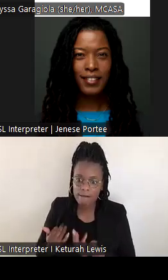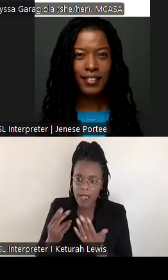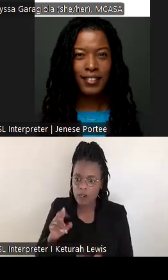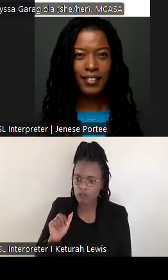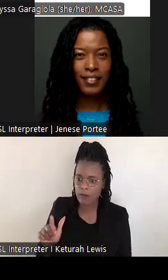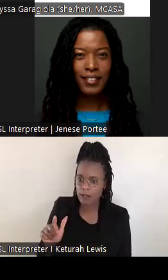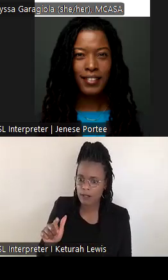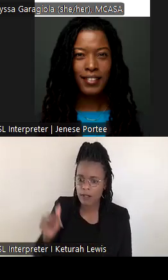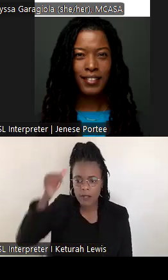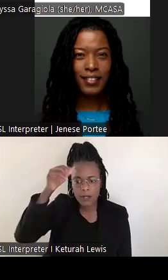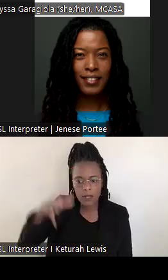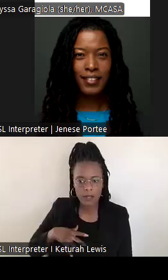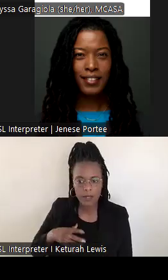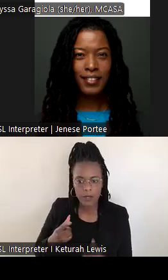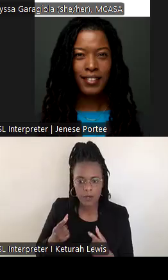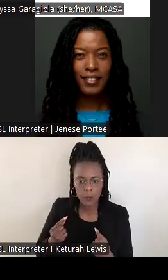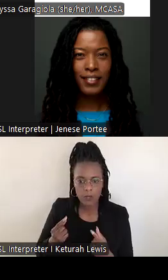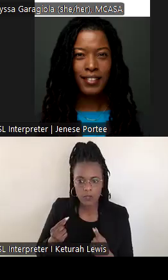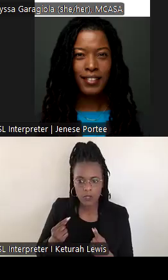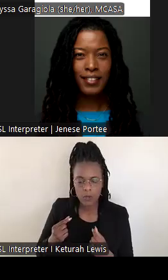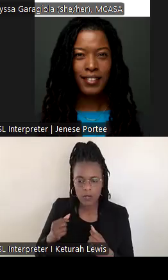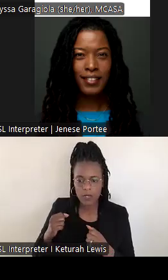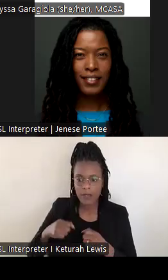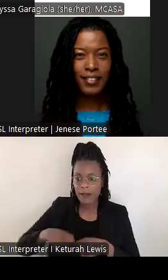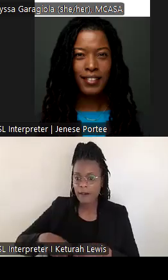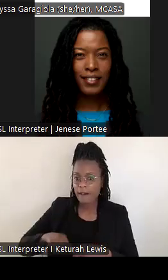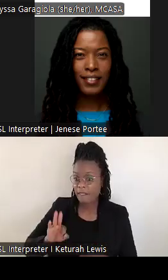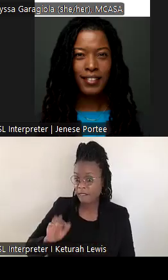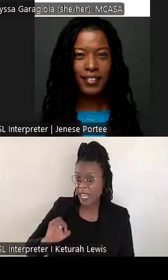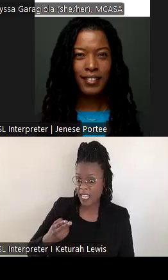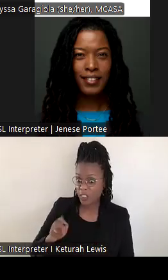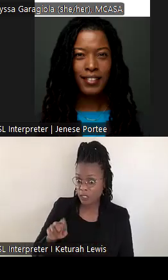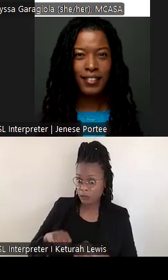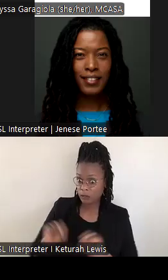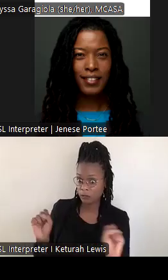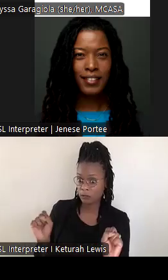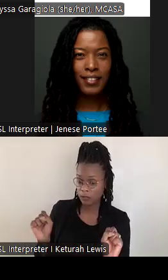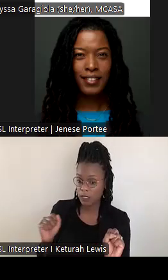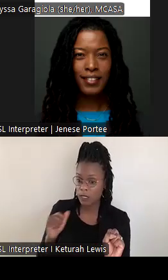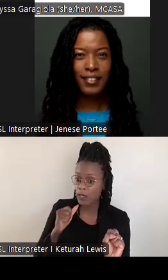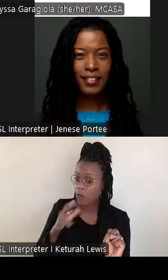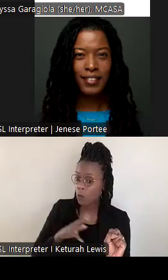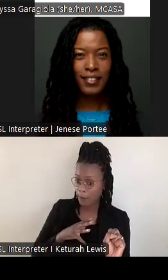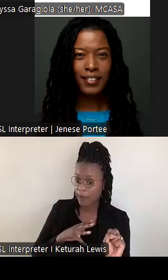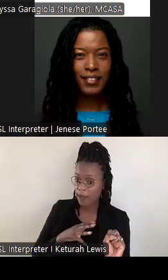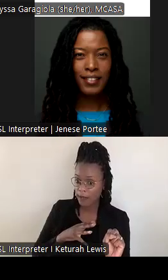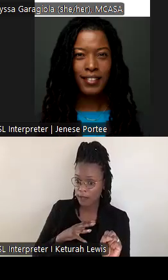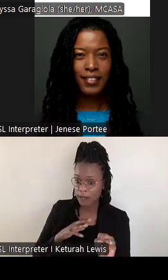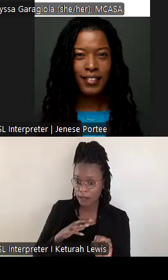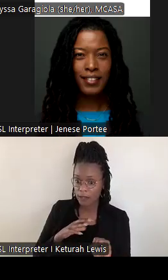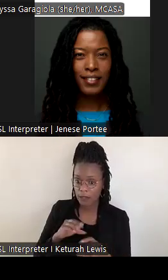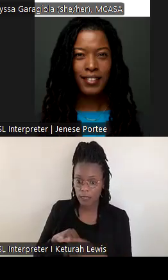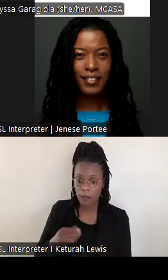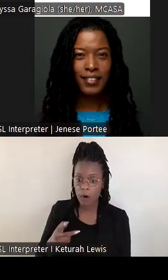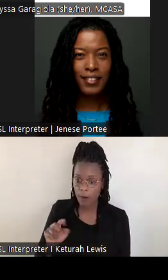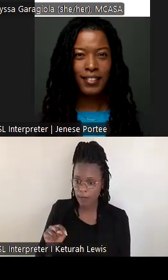these gentlemen you can see flashing there right in the middle, these women in this apartment.